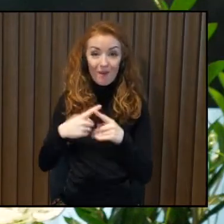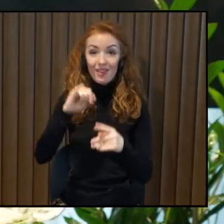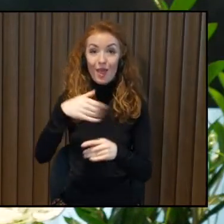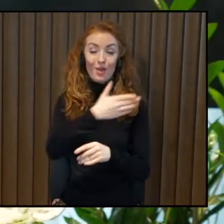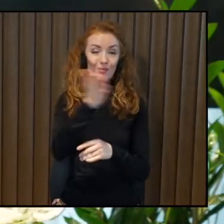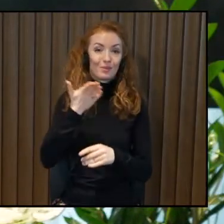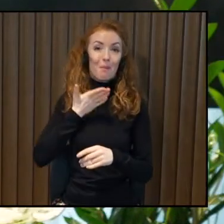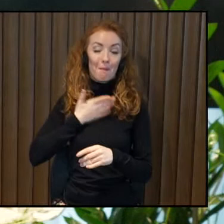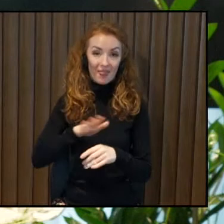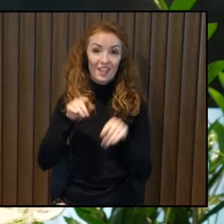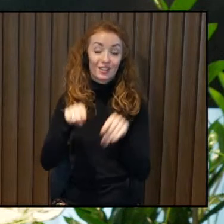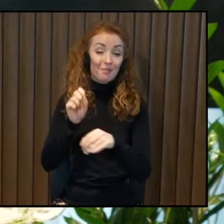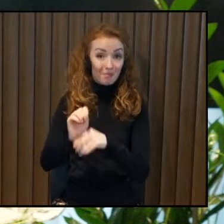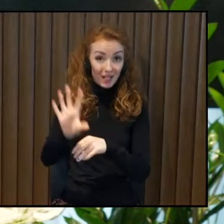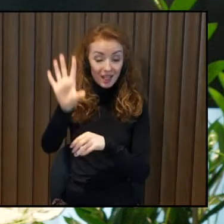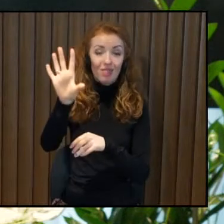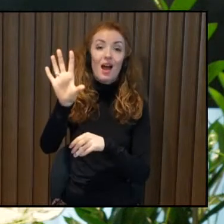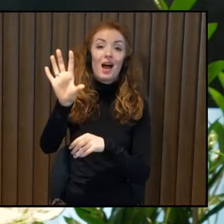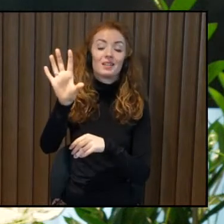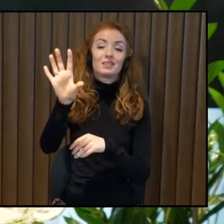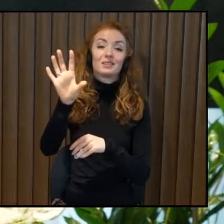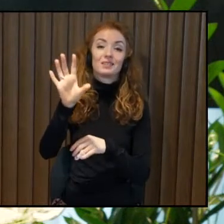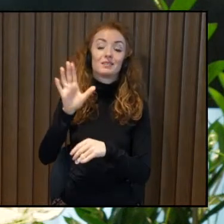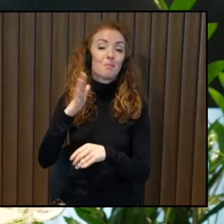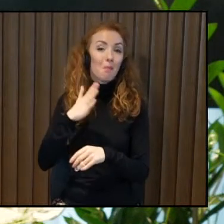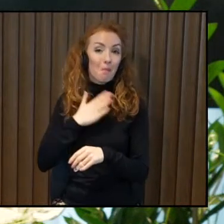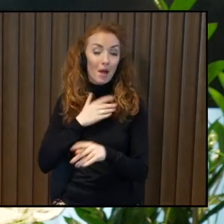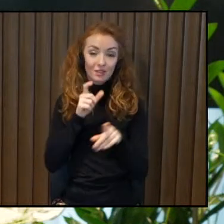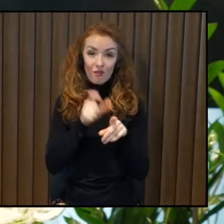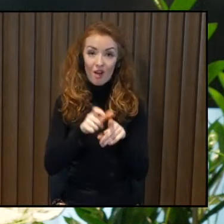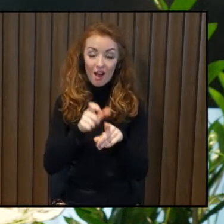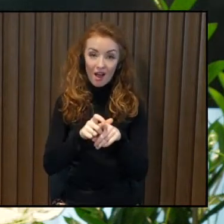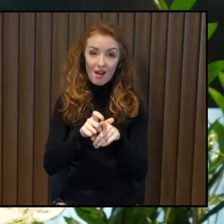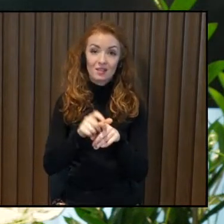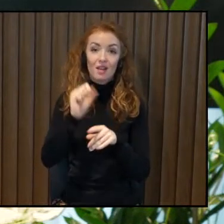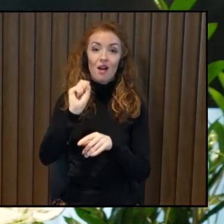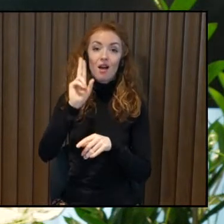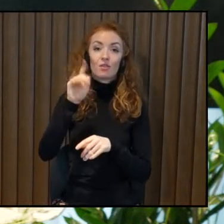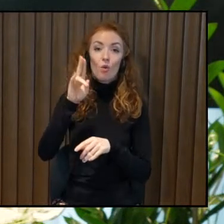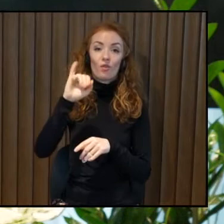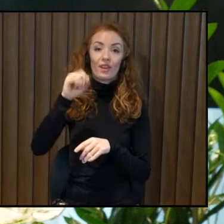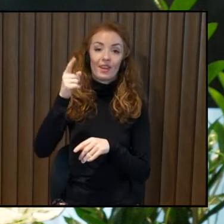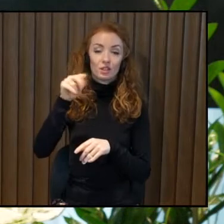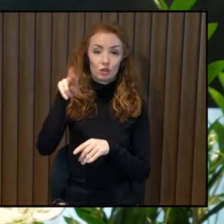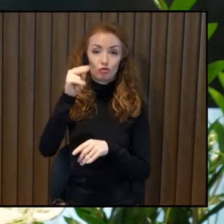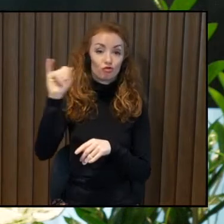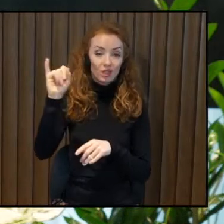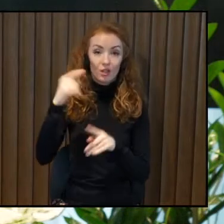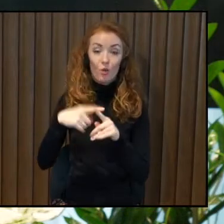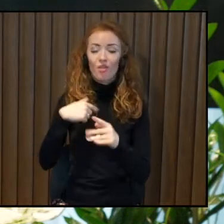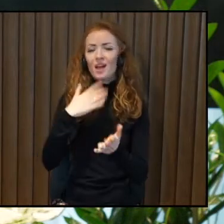medias. I'm Dr. Anthony or Dr. Anthony G on Twitter, Facebook, LinkedIn. I'm on TikTok now, and I just got